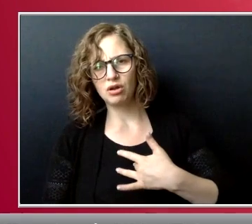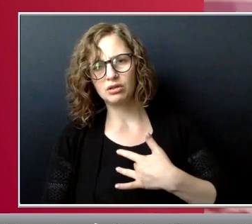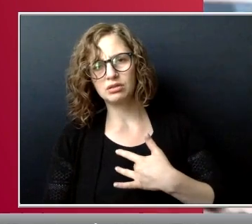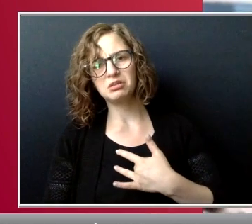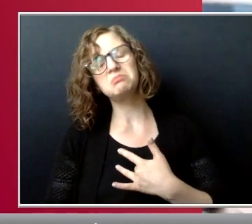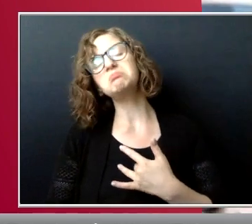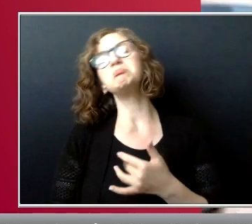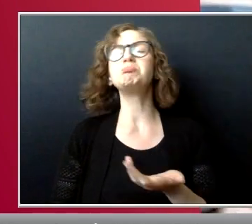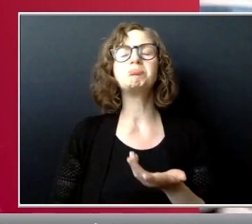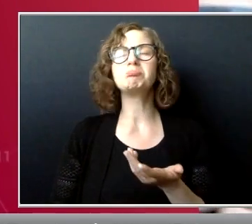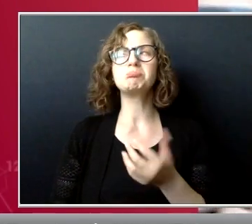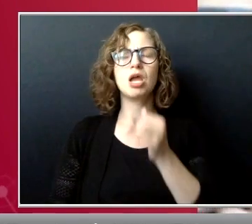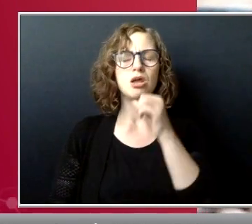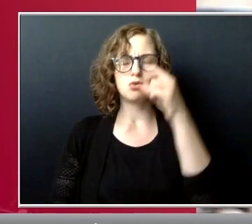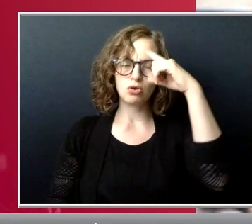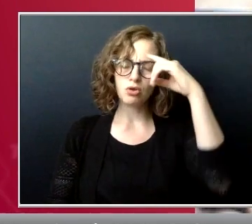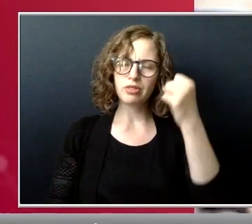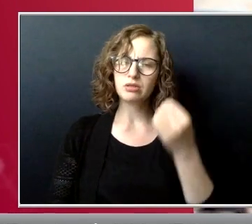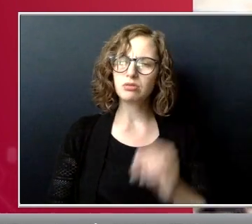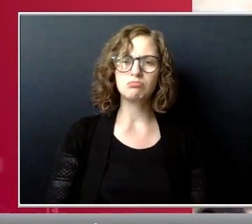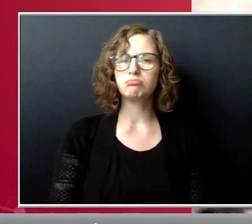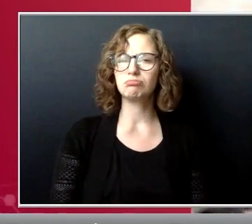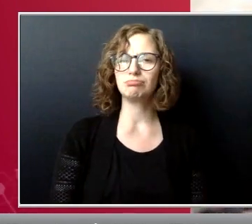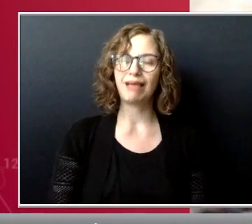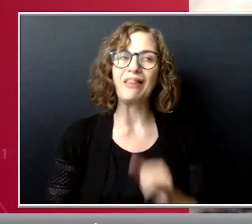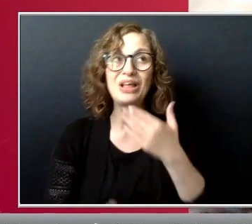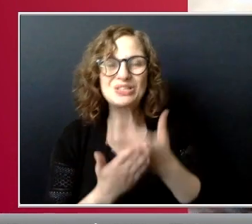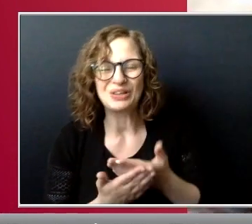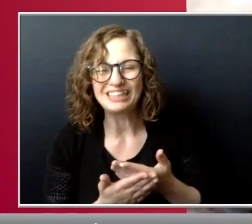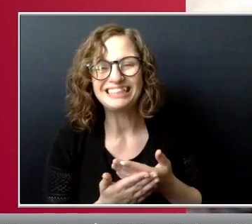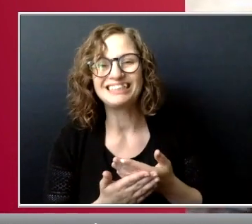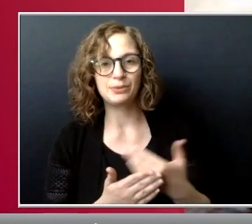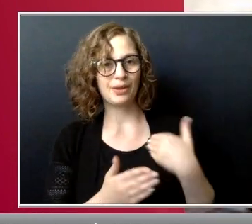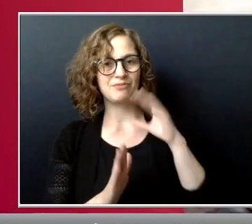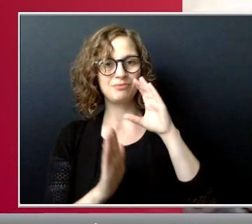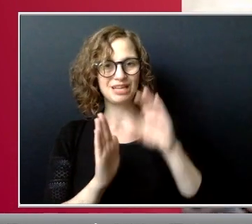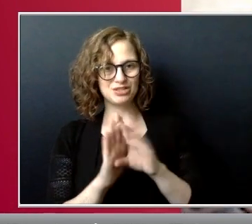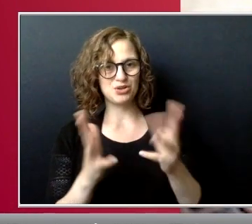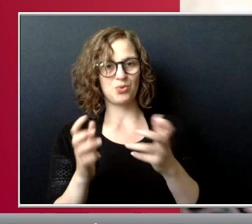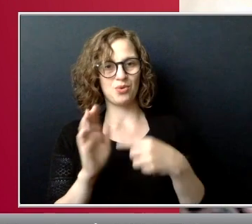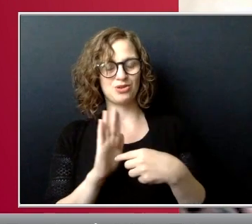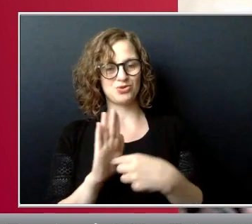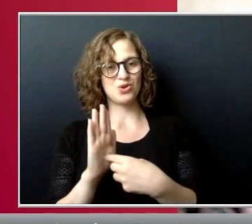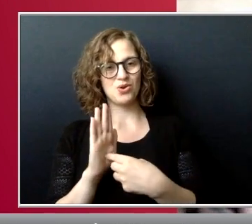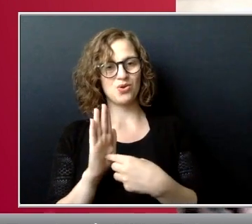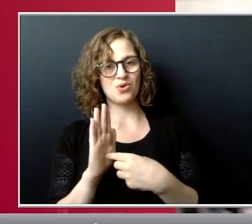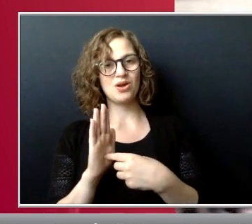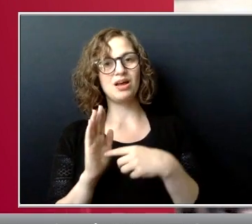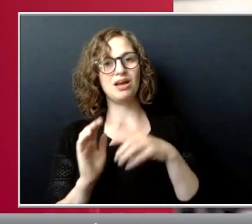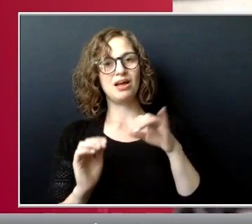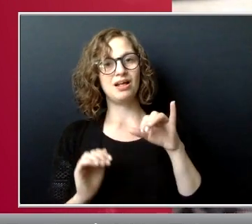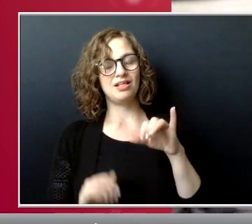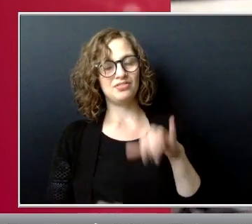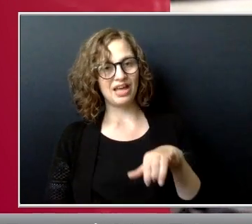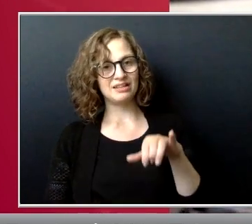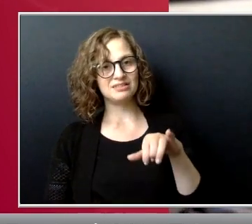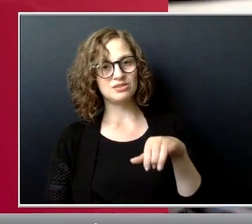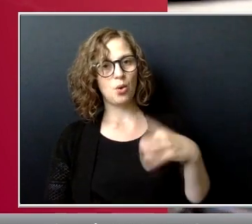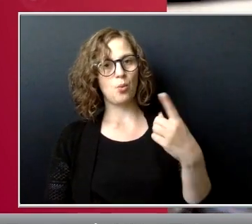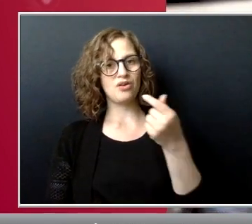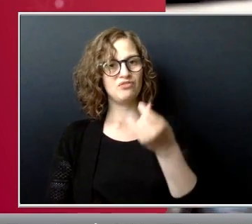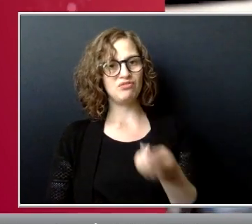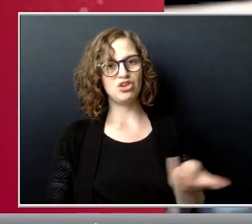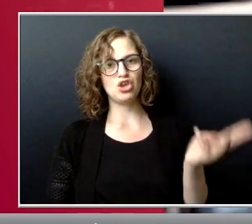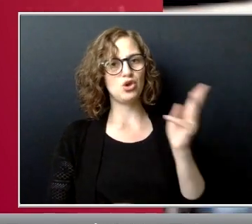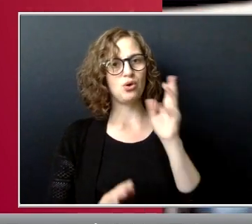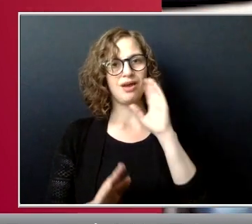of at this point in time. Which is good. Yes. We have a picture we want to put up, and this is an image that is one of the few images on a medical program that I